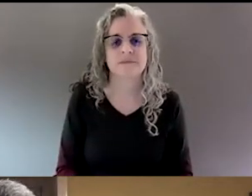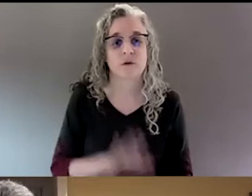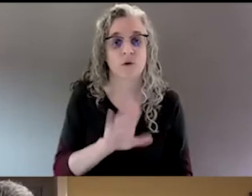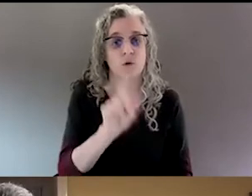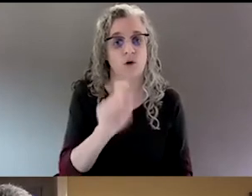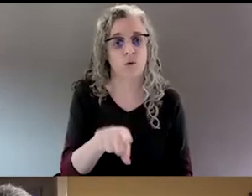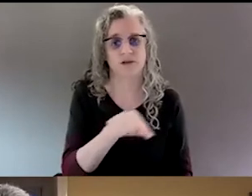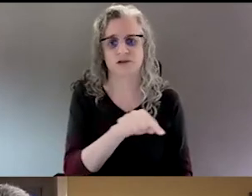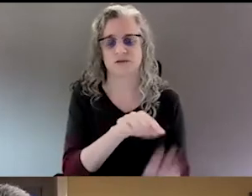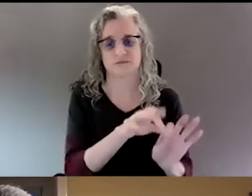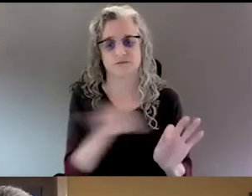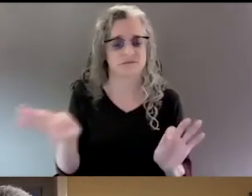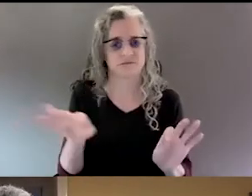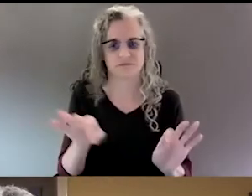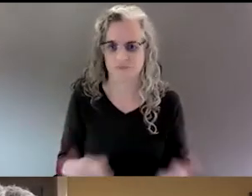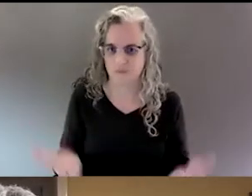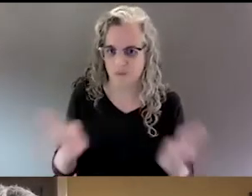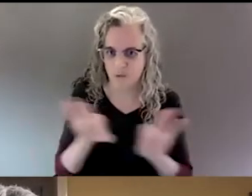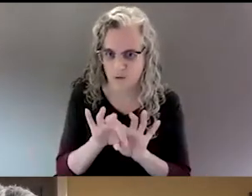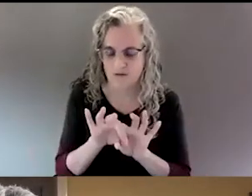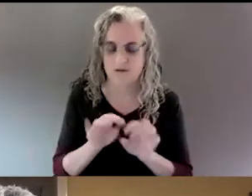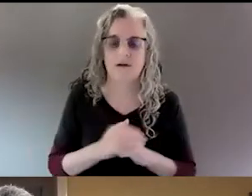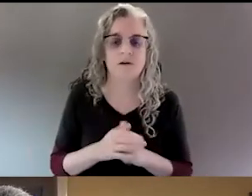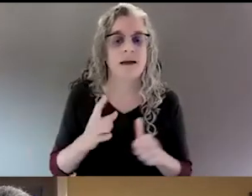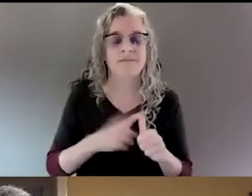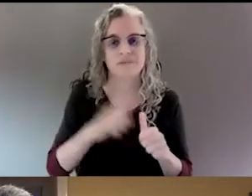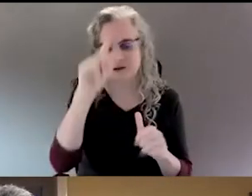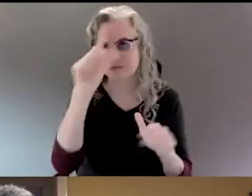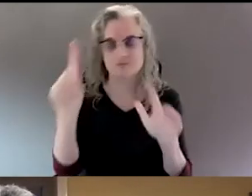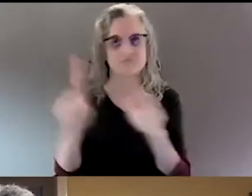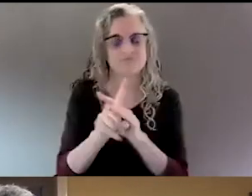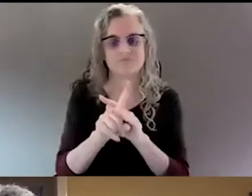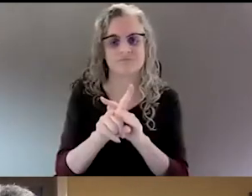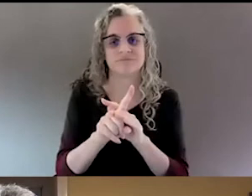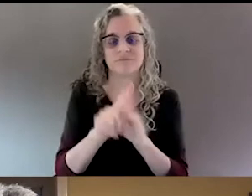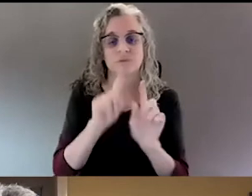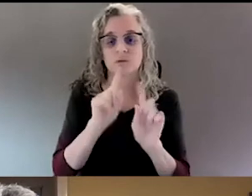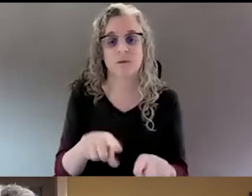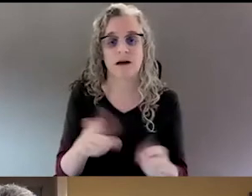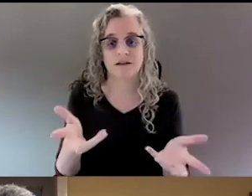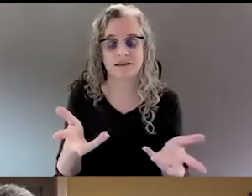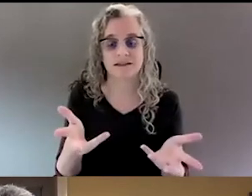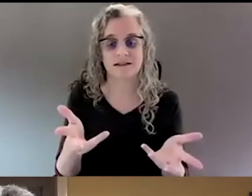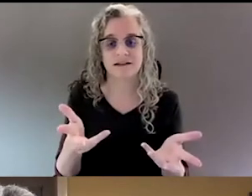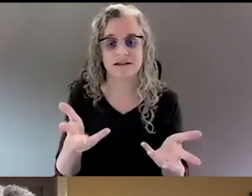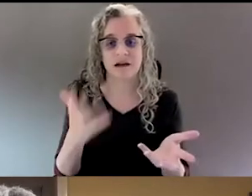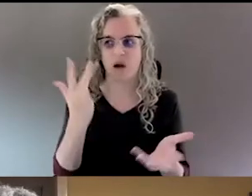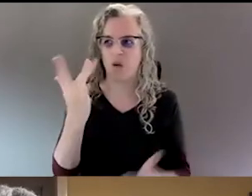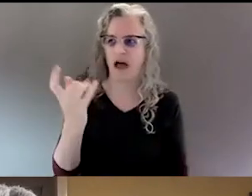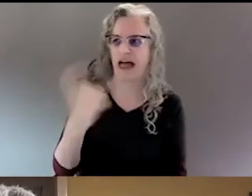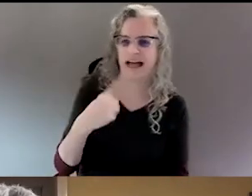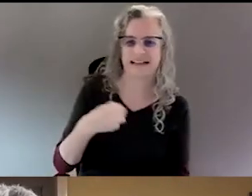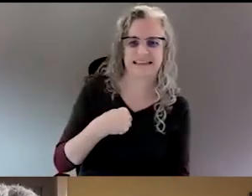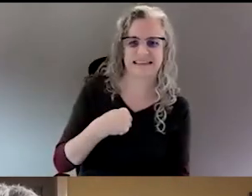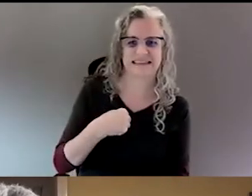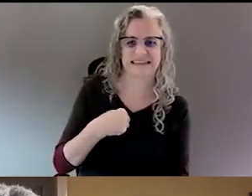actually the first thing my first thought when you asked that question was, well, why are you asking me? The people we should be asking are people